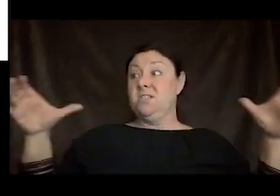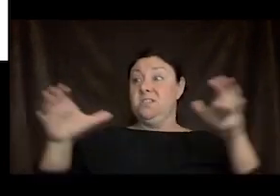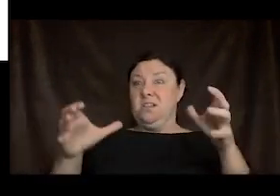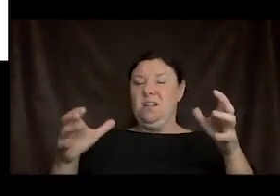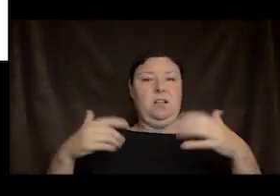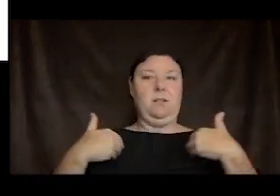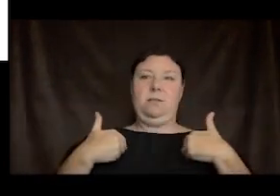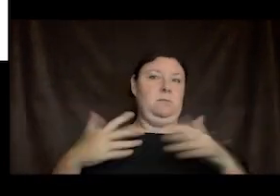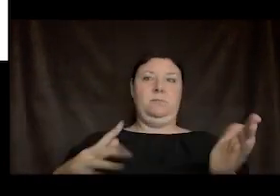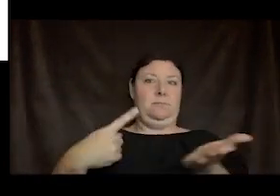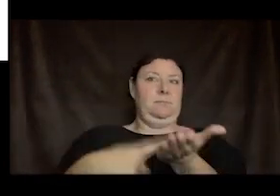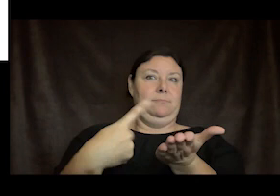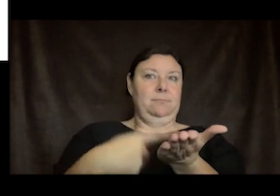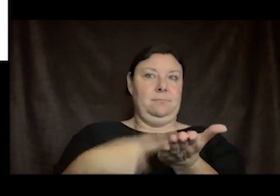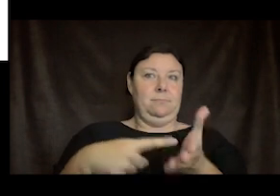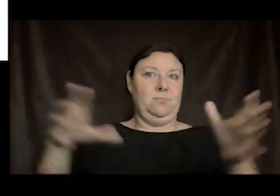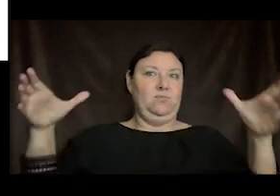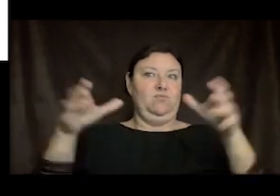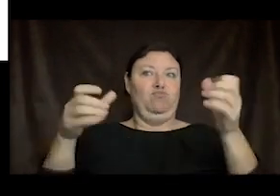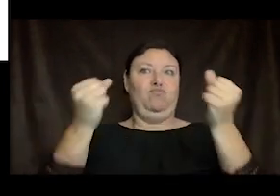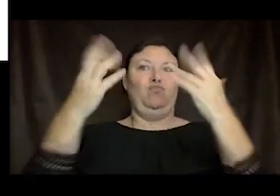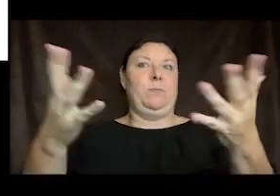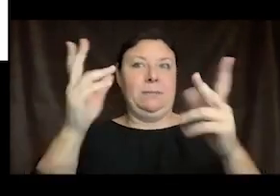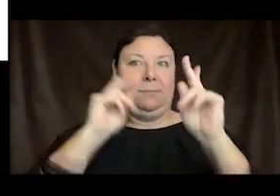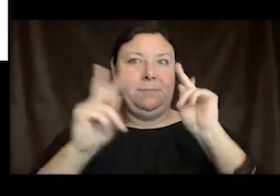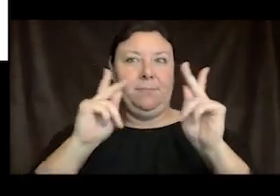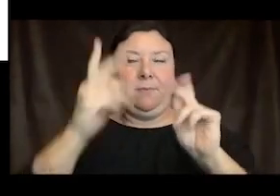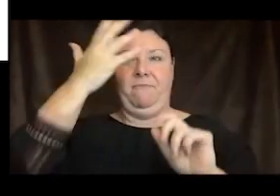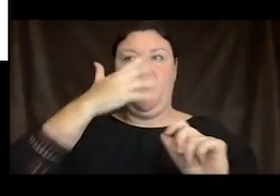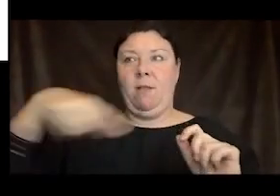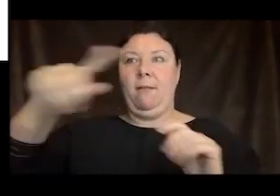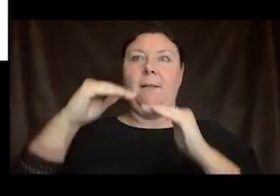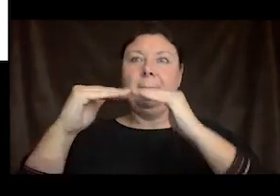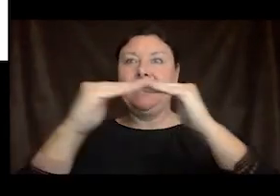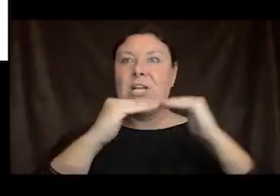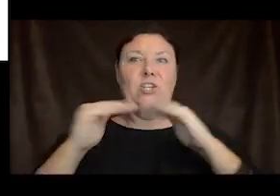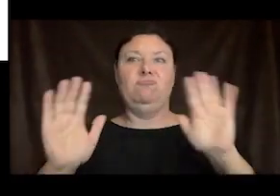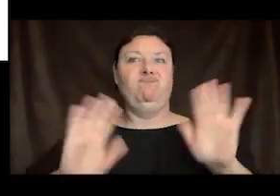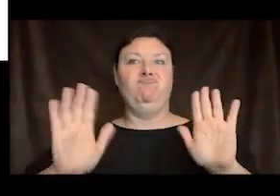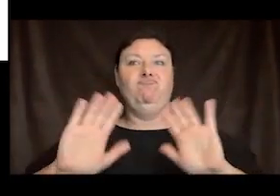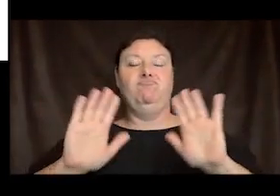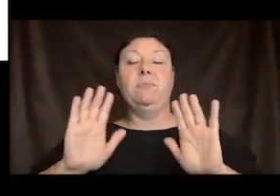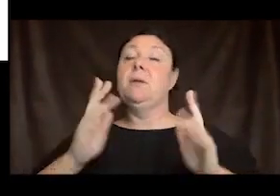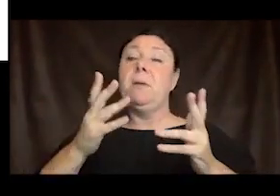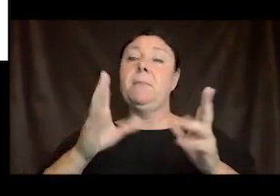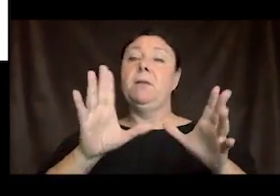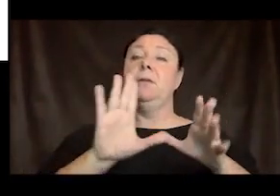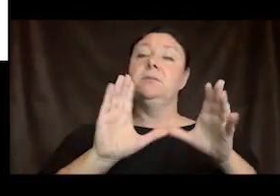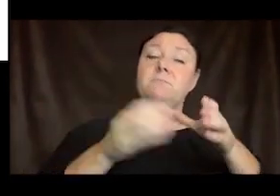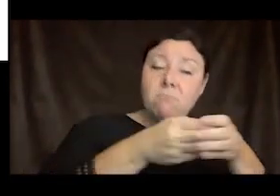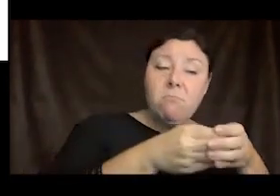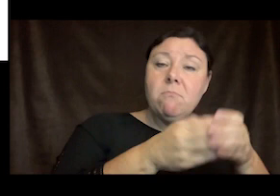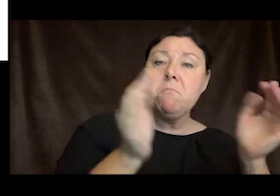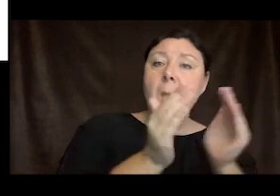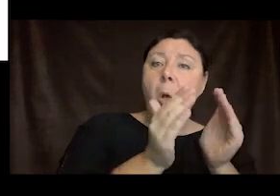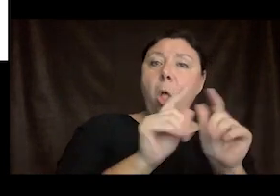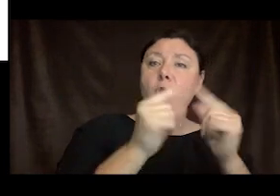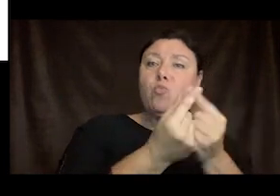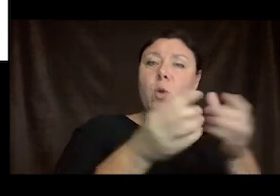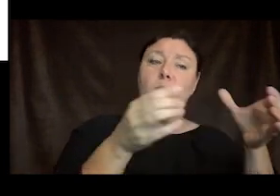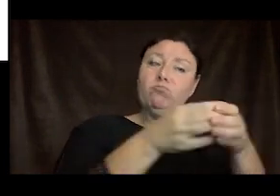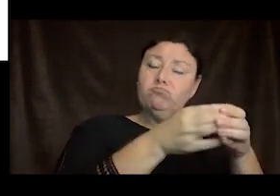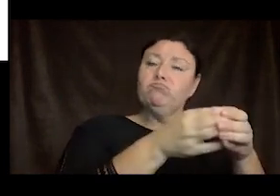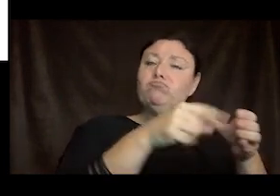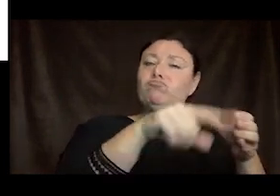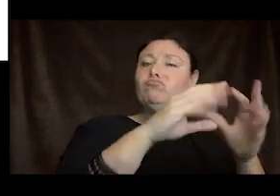don't really want to talk out in front of their peers may do much better in a smaller group, and